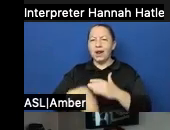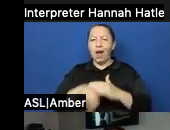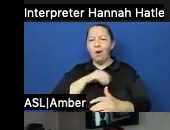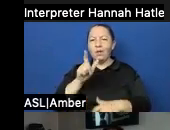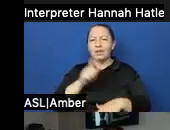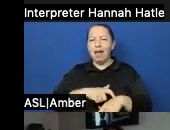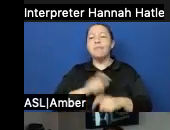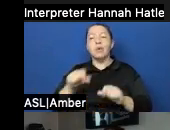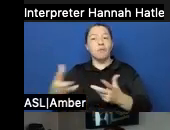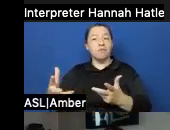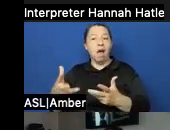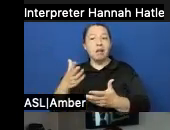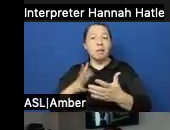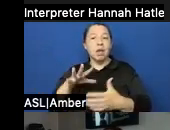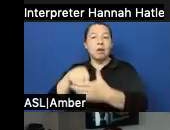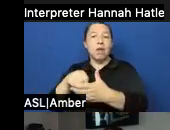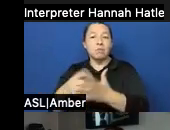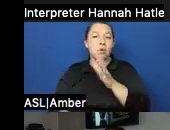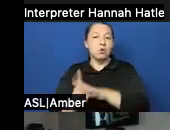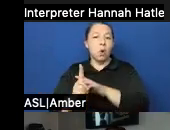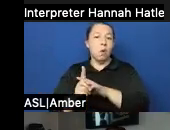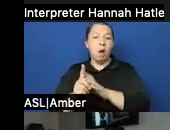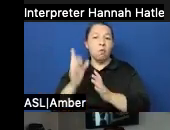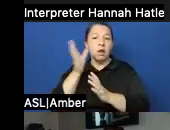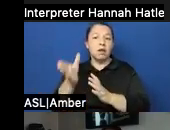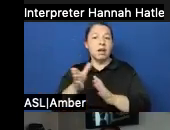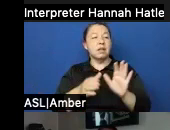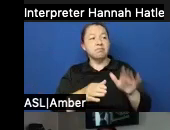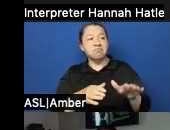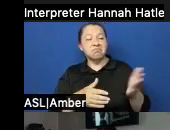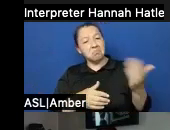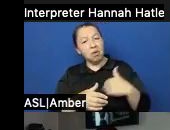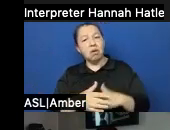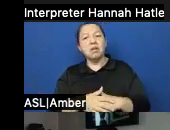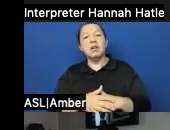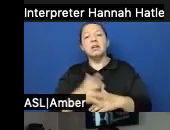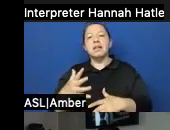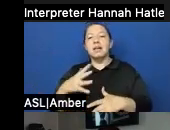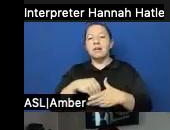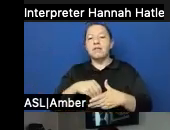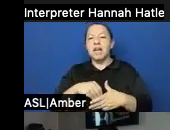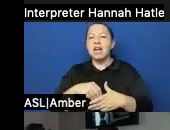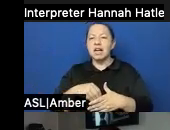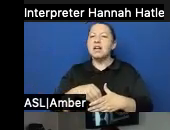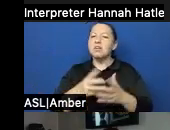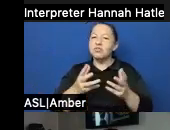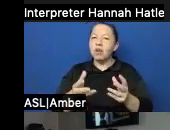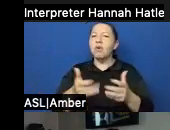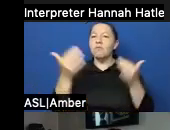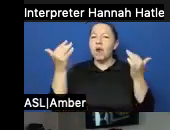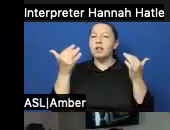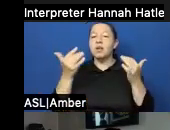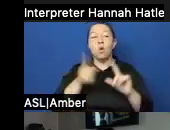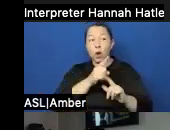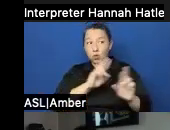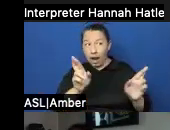intervention and maybe show up one day and just say, hey, how you doing? Right? Intervene in a very gentle, friendly way. Just say, when you're ready, I'm here for you,